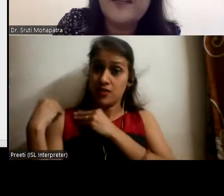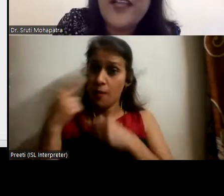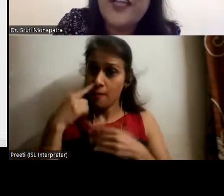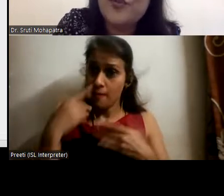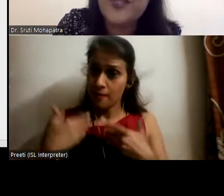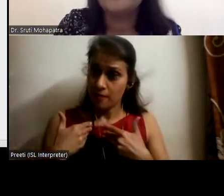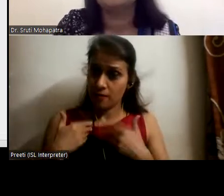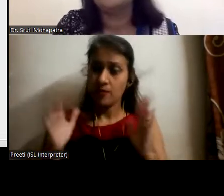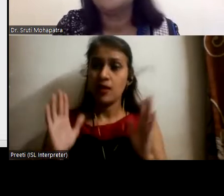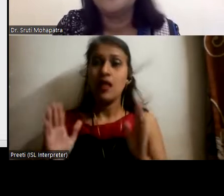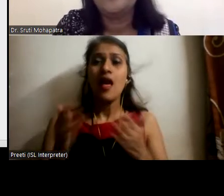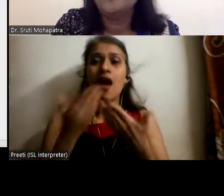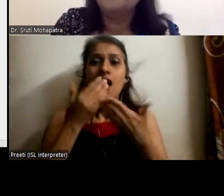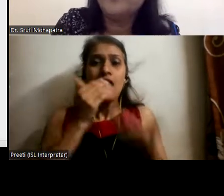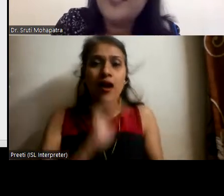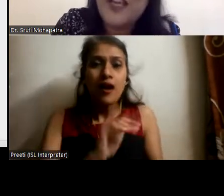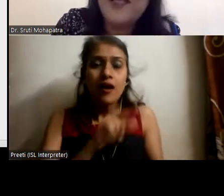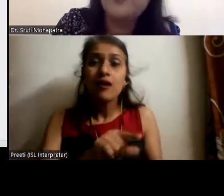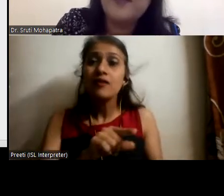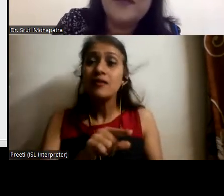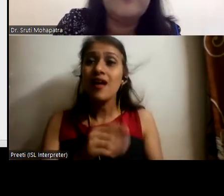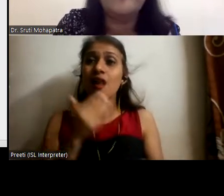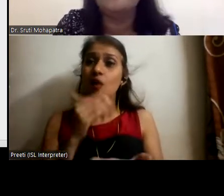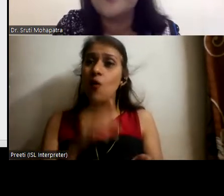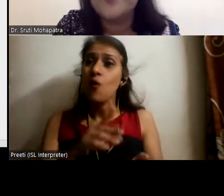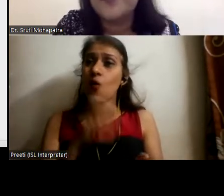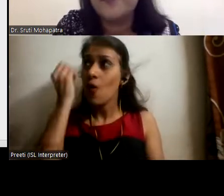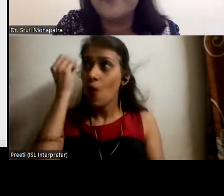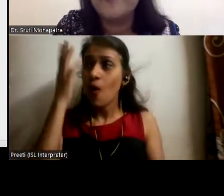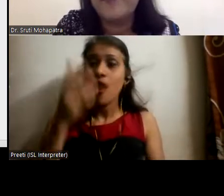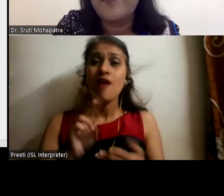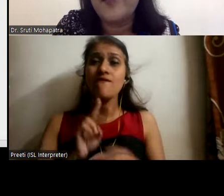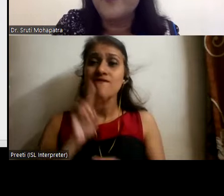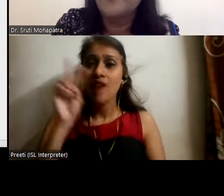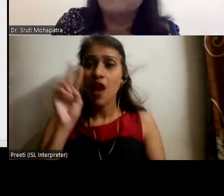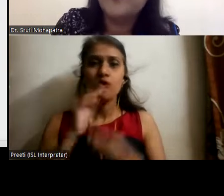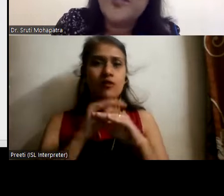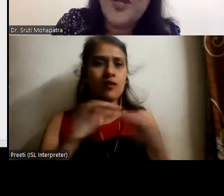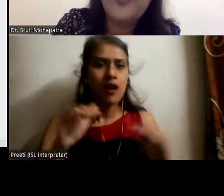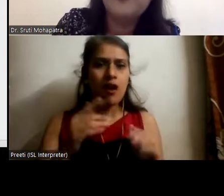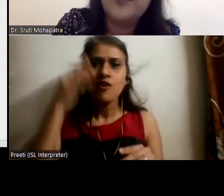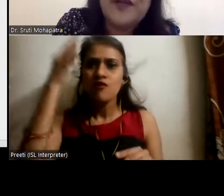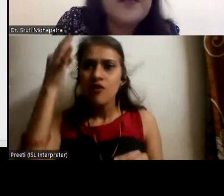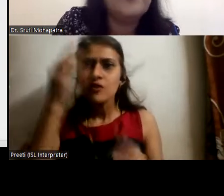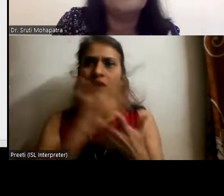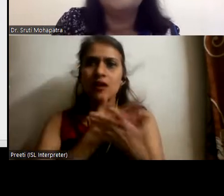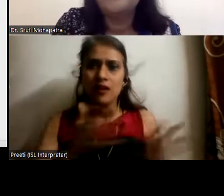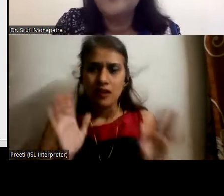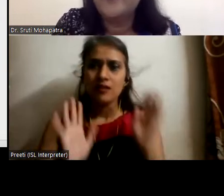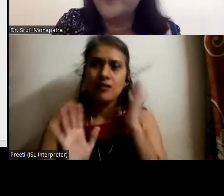the early education of the child, for the child to learn the value system of the family, for the child to